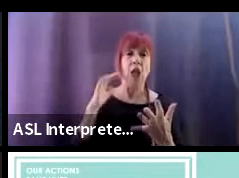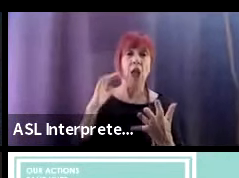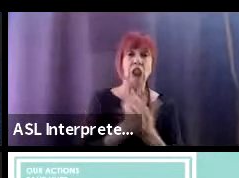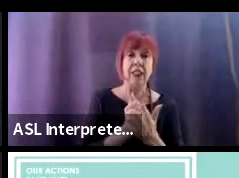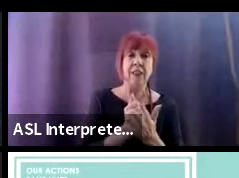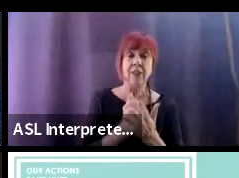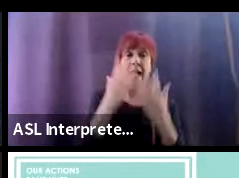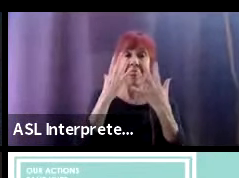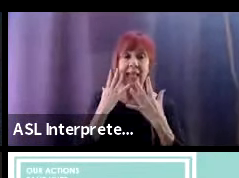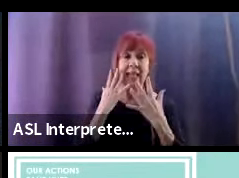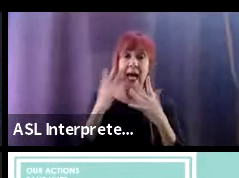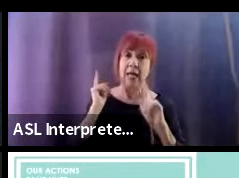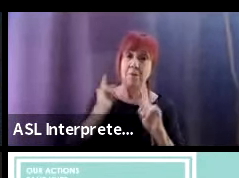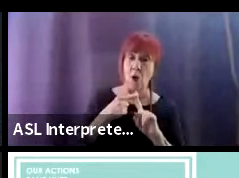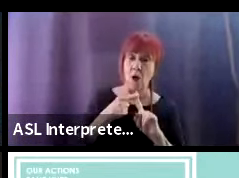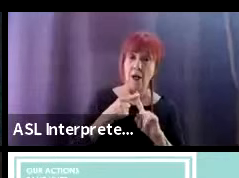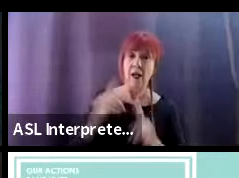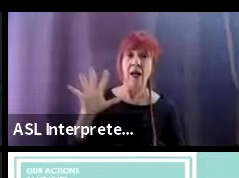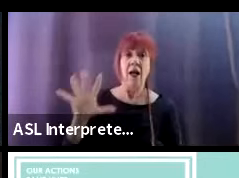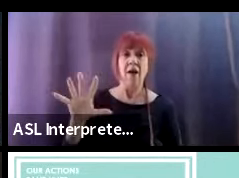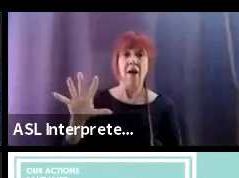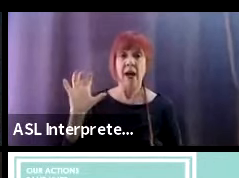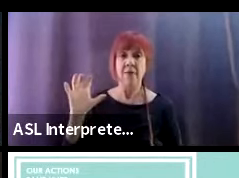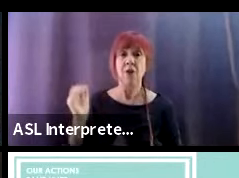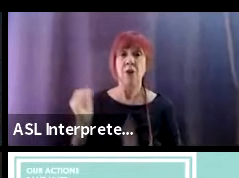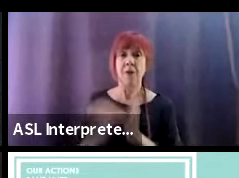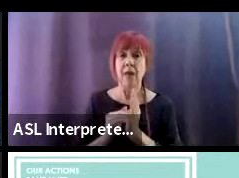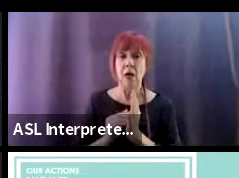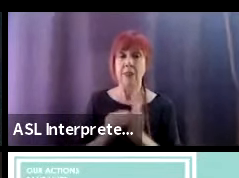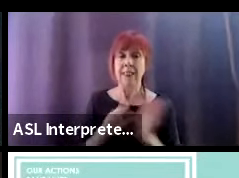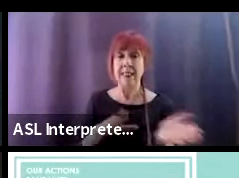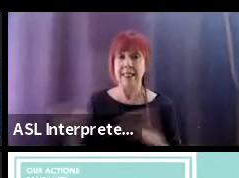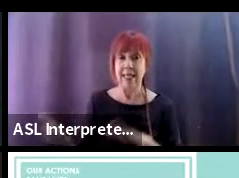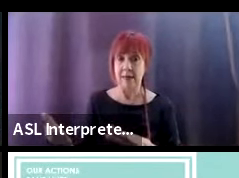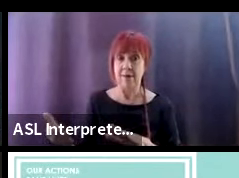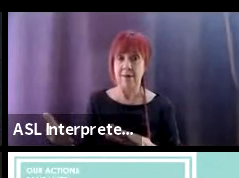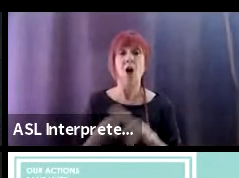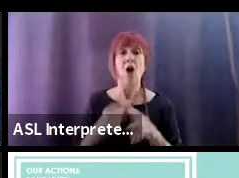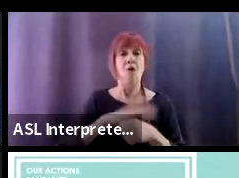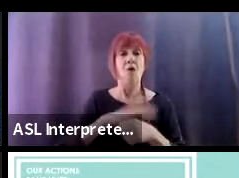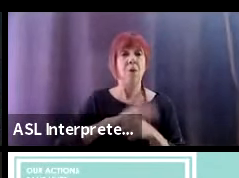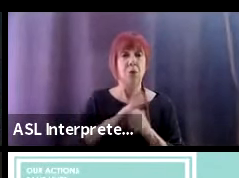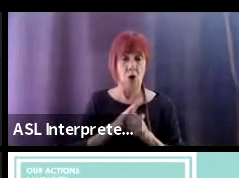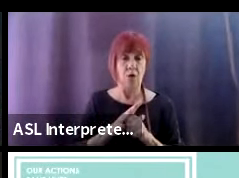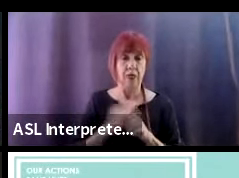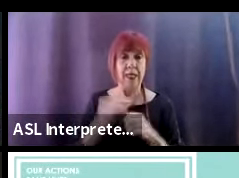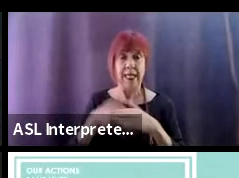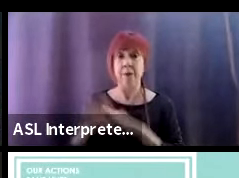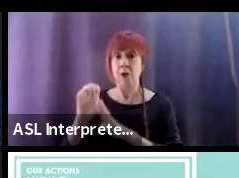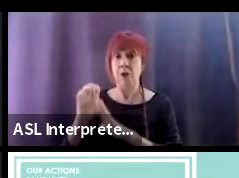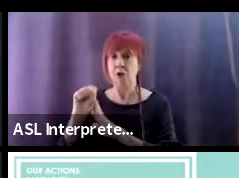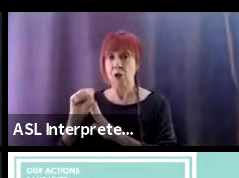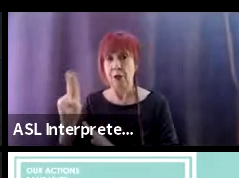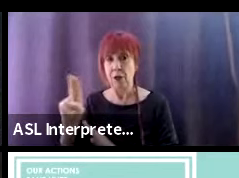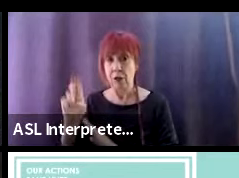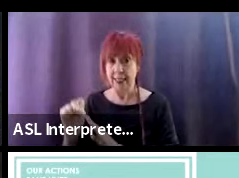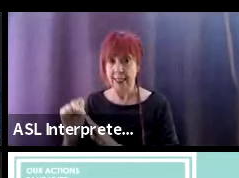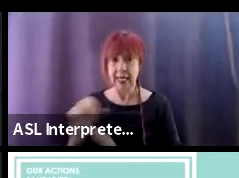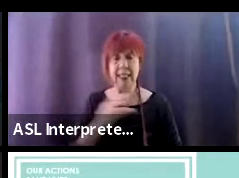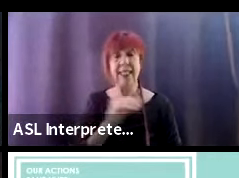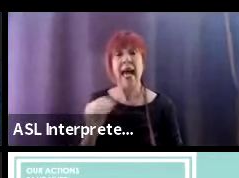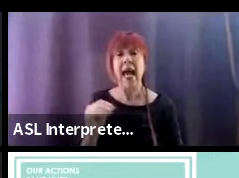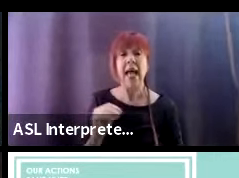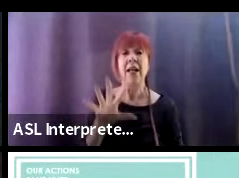reached 500,000 deaths from COVID in the United States and 50,000 here in